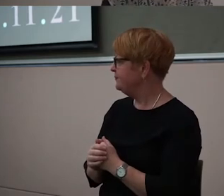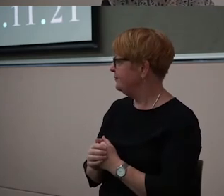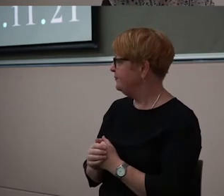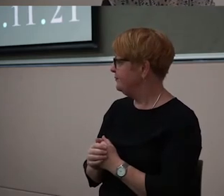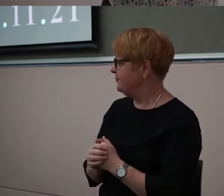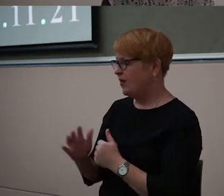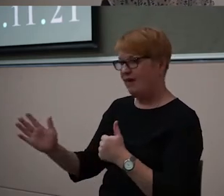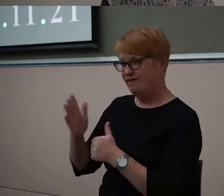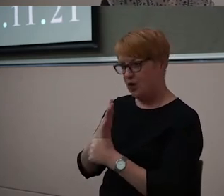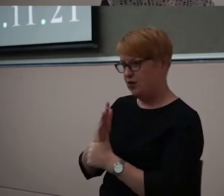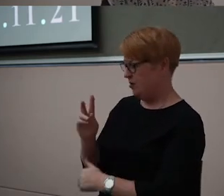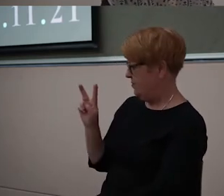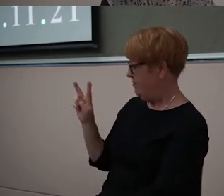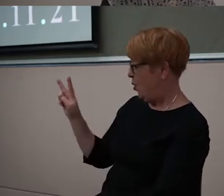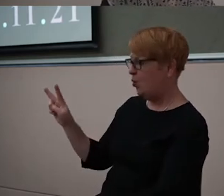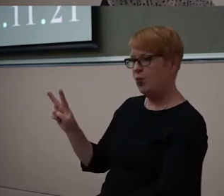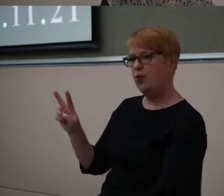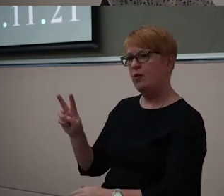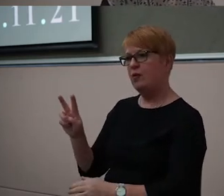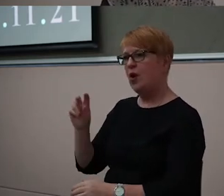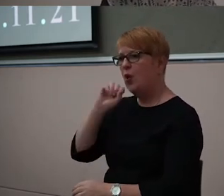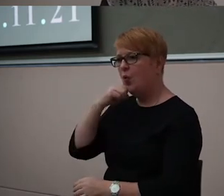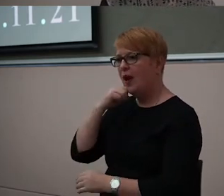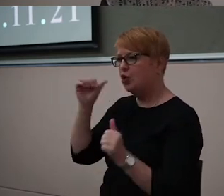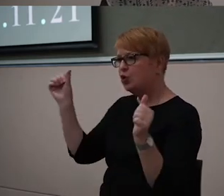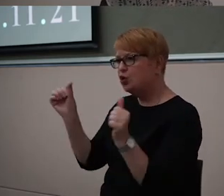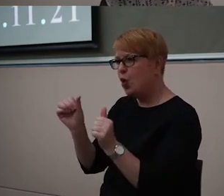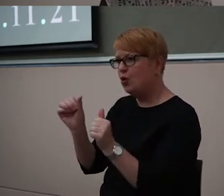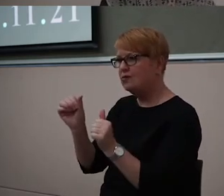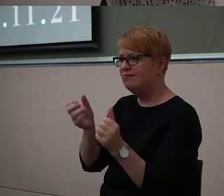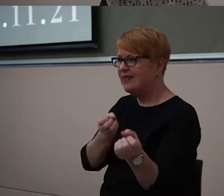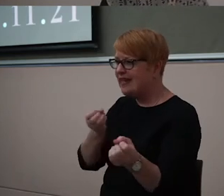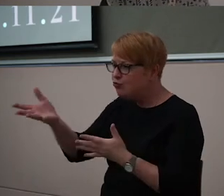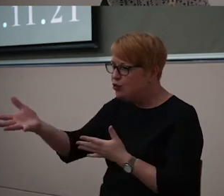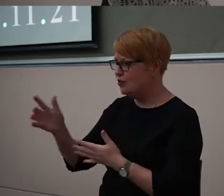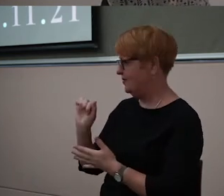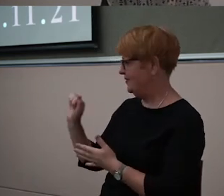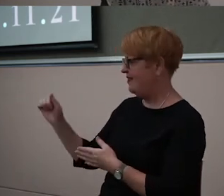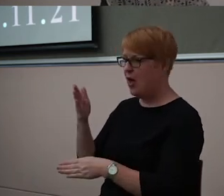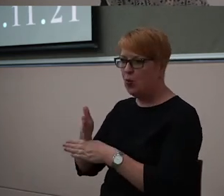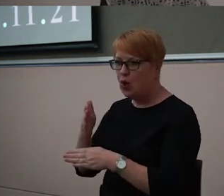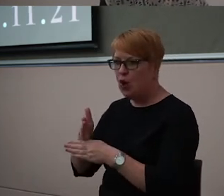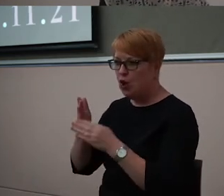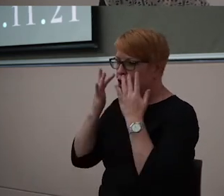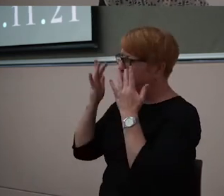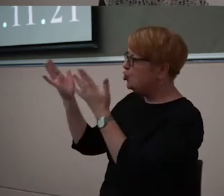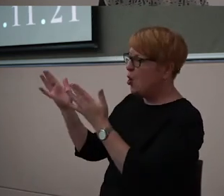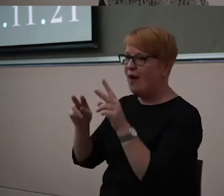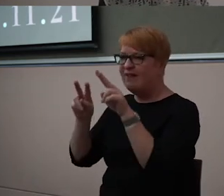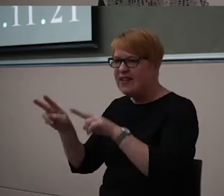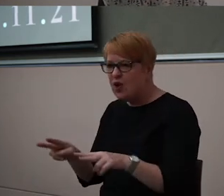and Beverley will do short introductions to their work, showing some films and some